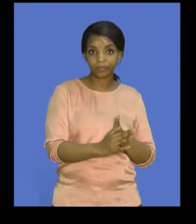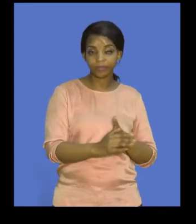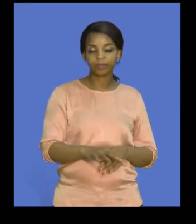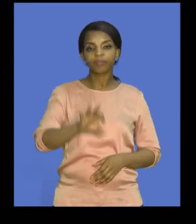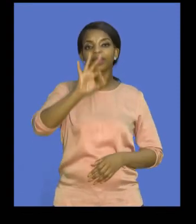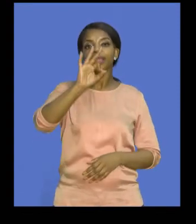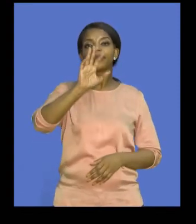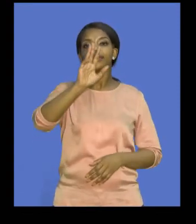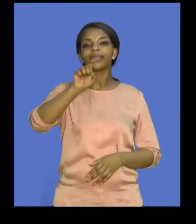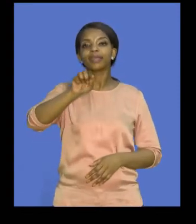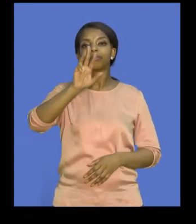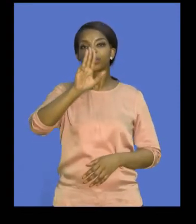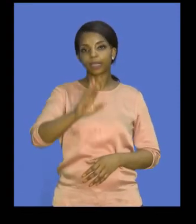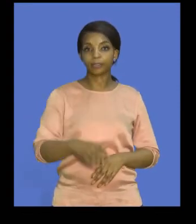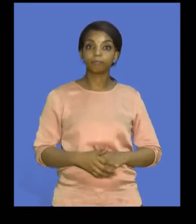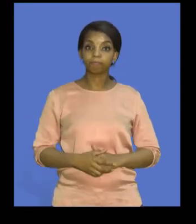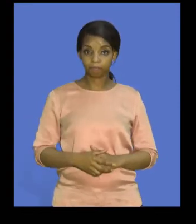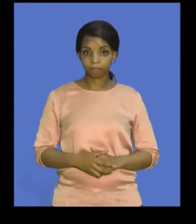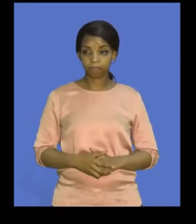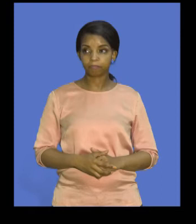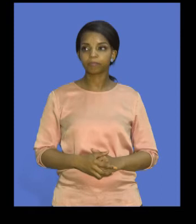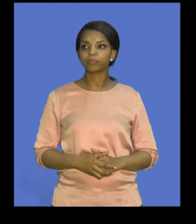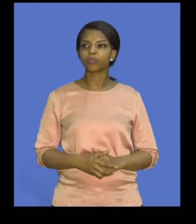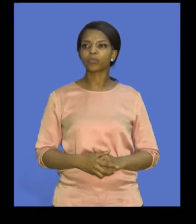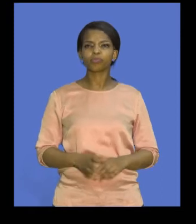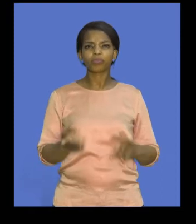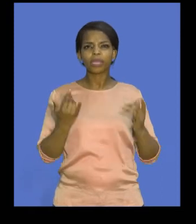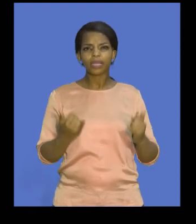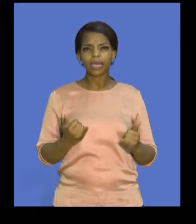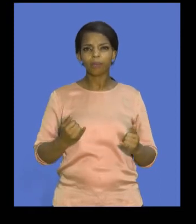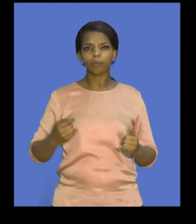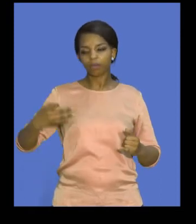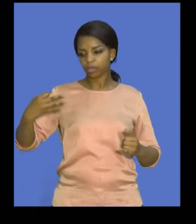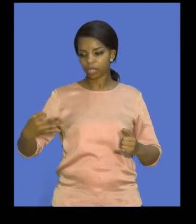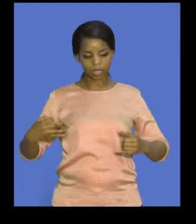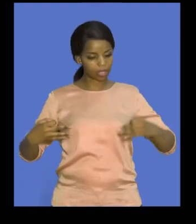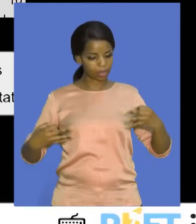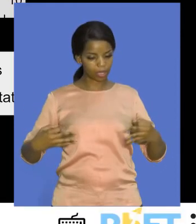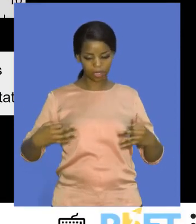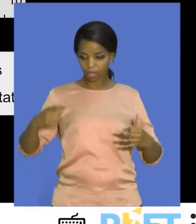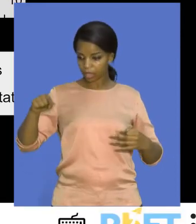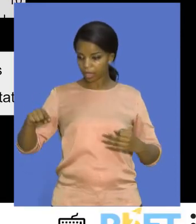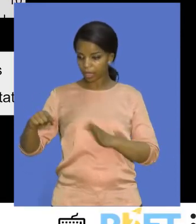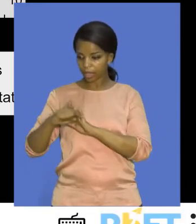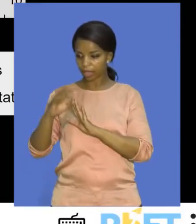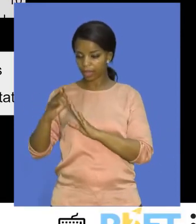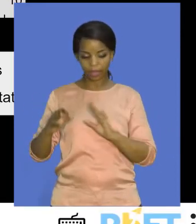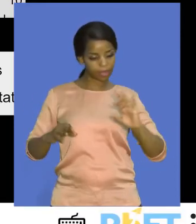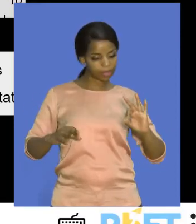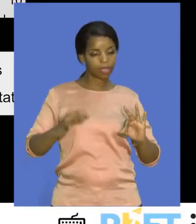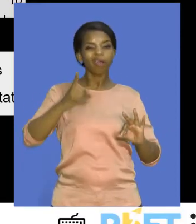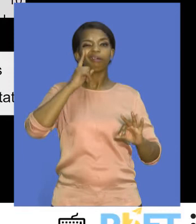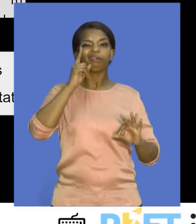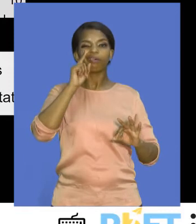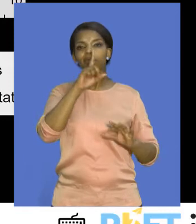39,9 newtons, right? Now, we make them 3 times as bigger, both of them, and see how that affects the